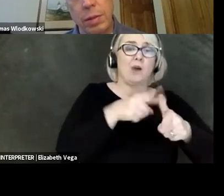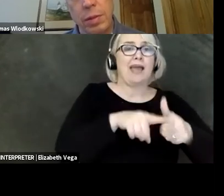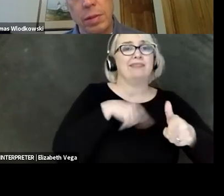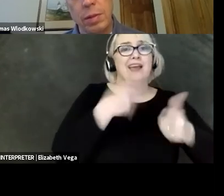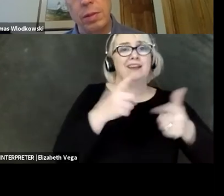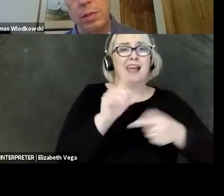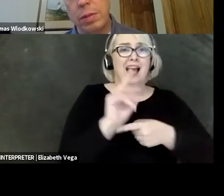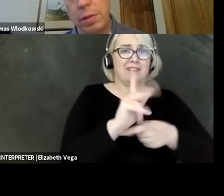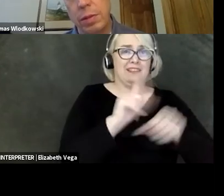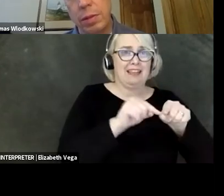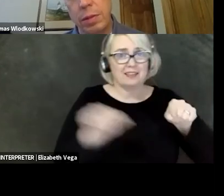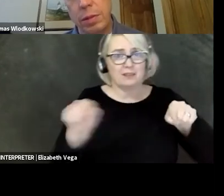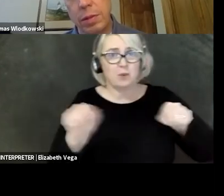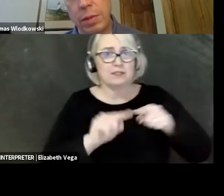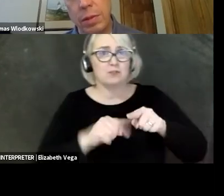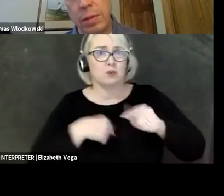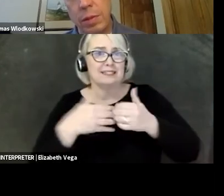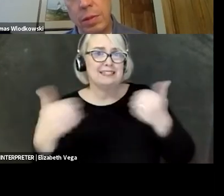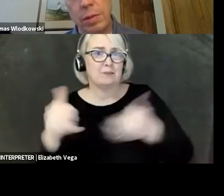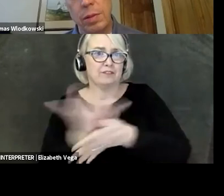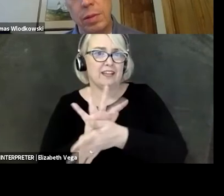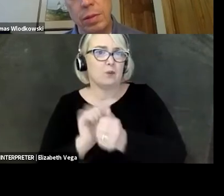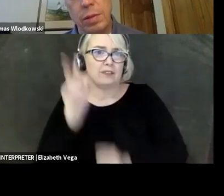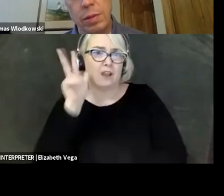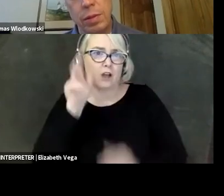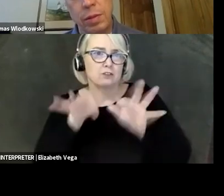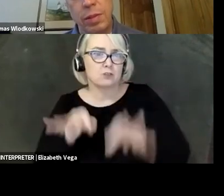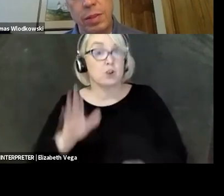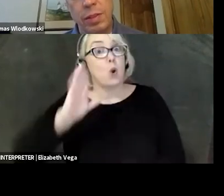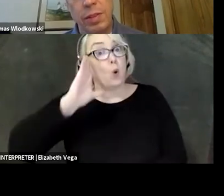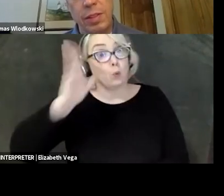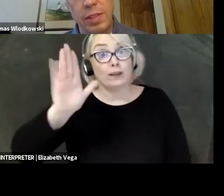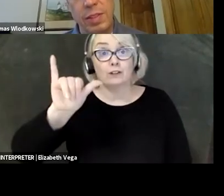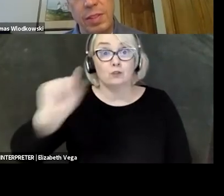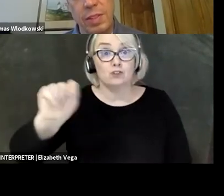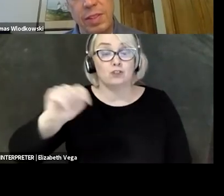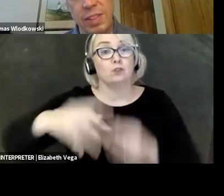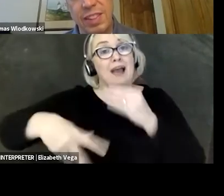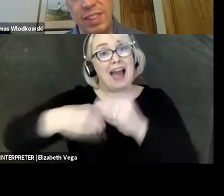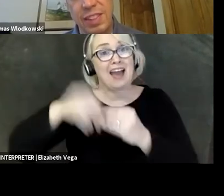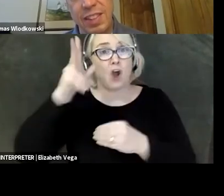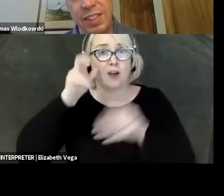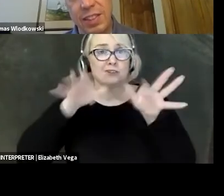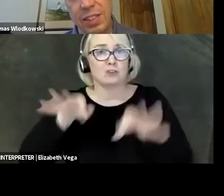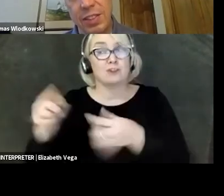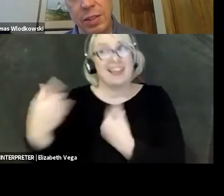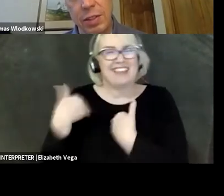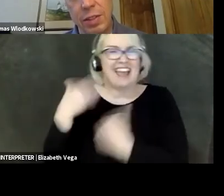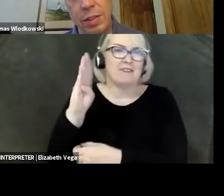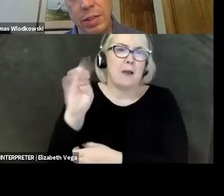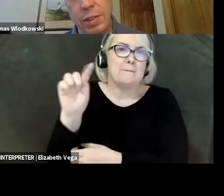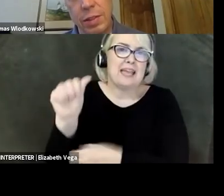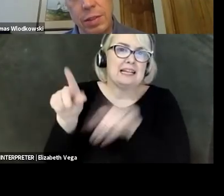with the audio description? Is YouTube ever going to add an audio description option other than the beta they've allowed small number of companies to